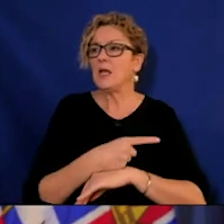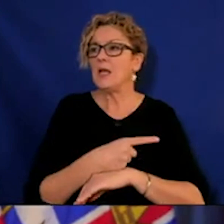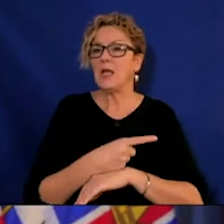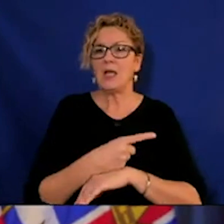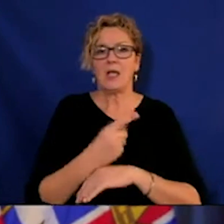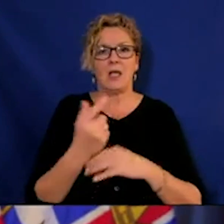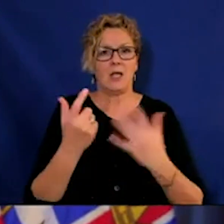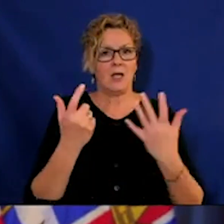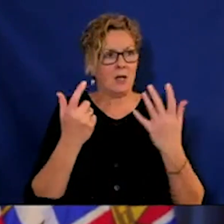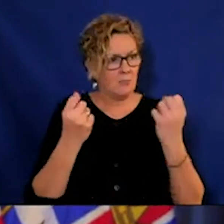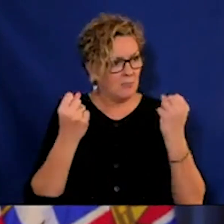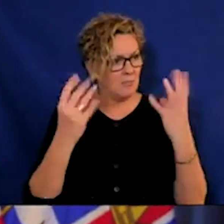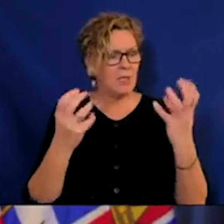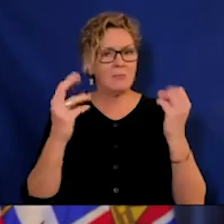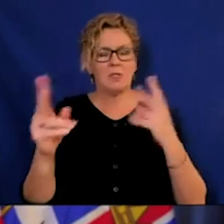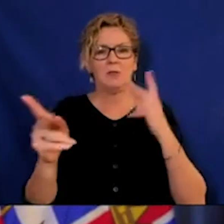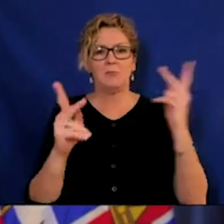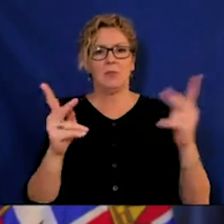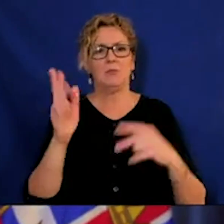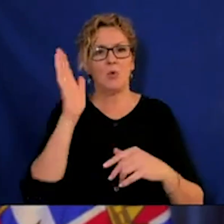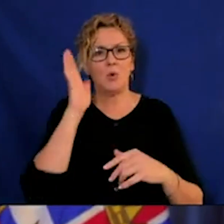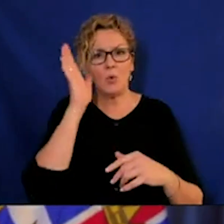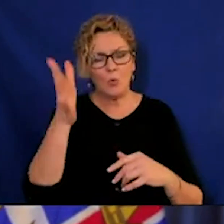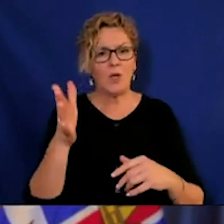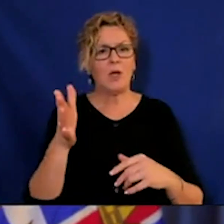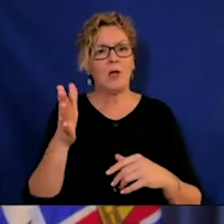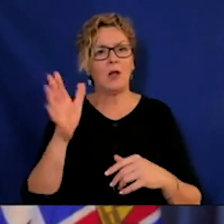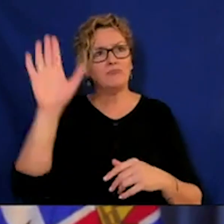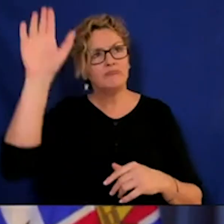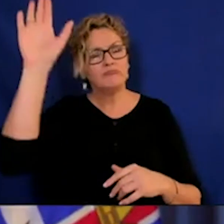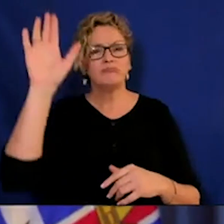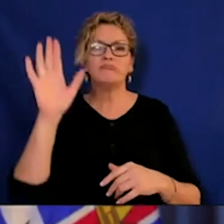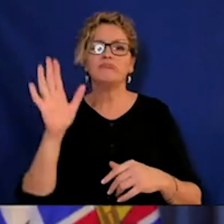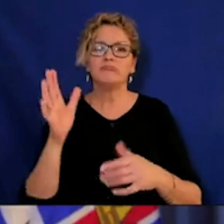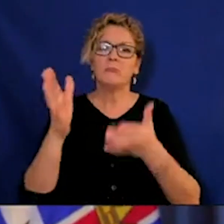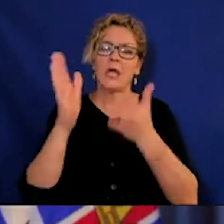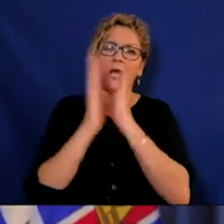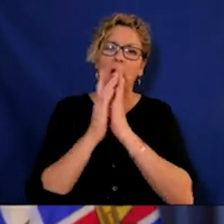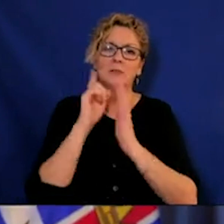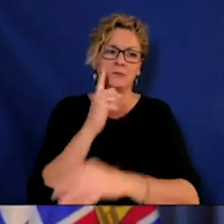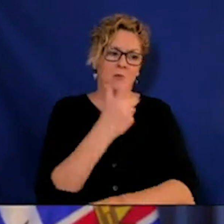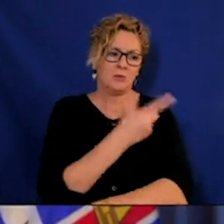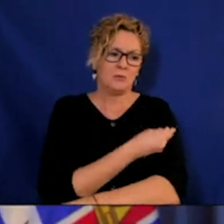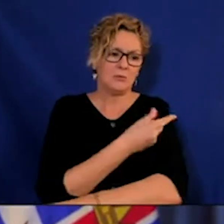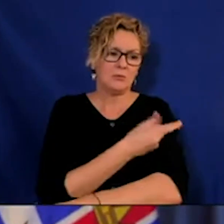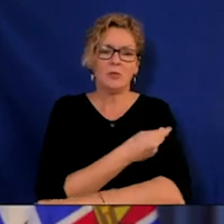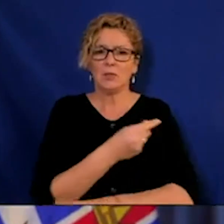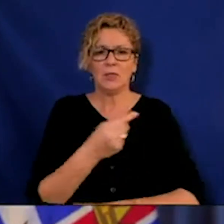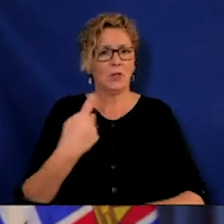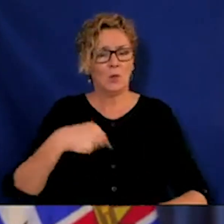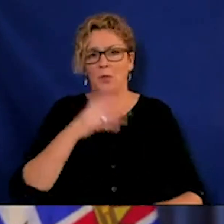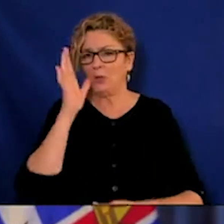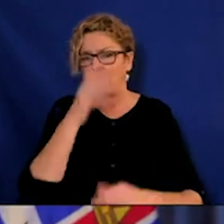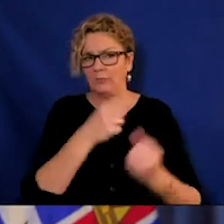required to deliver that vaccine. But we'll be providing lots of information for people and support for people